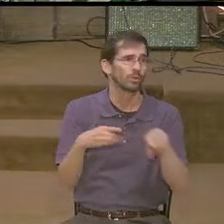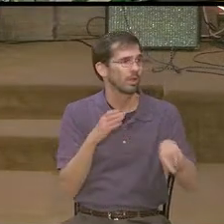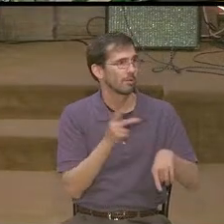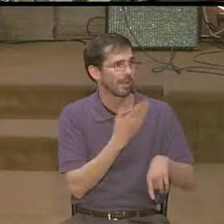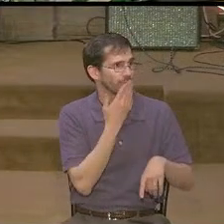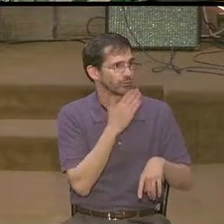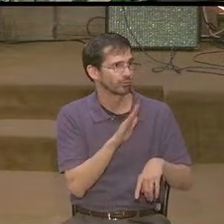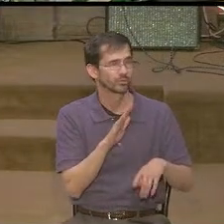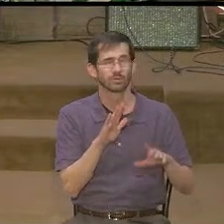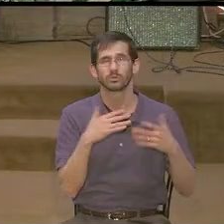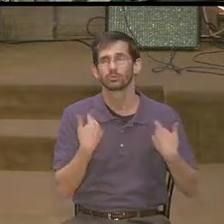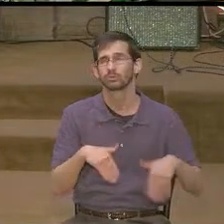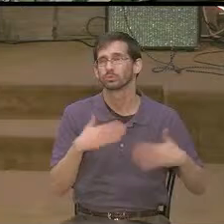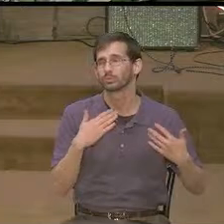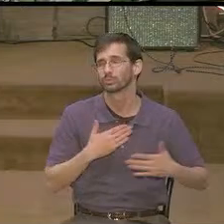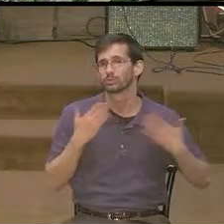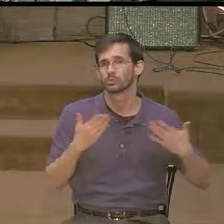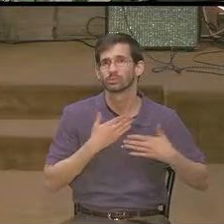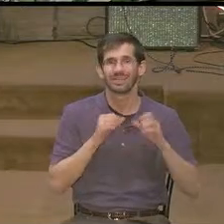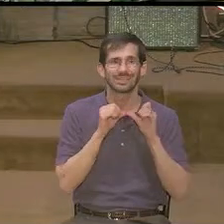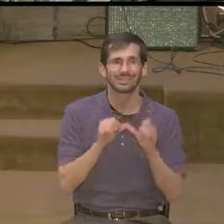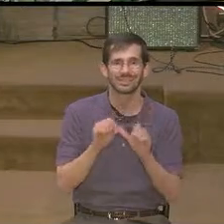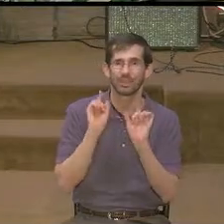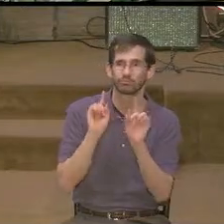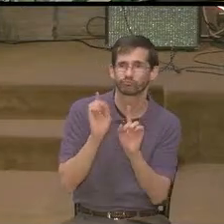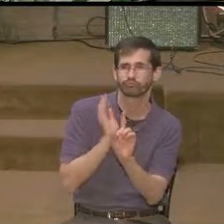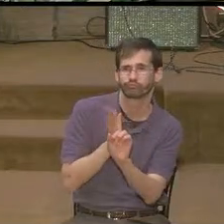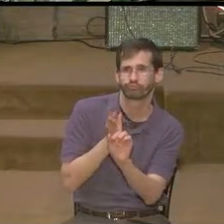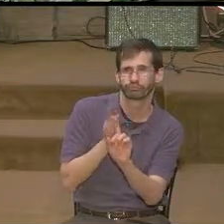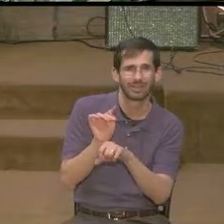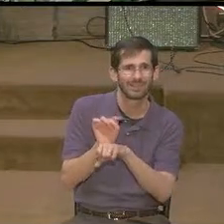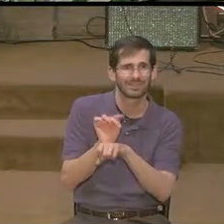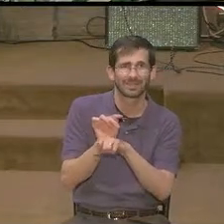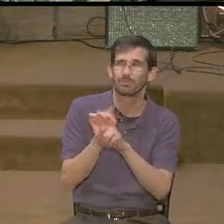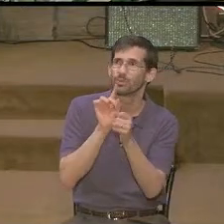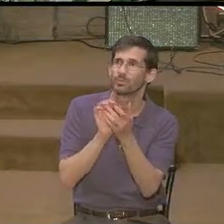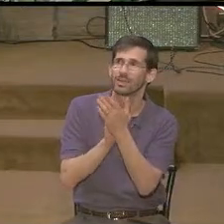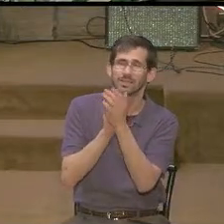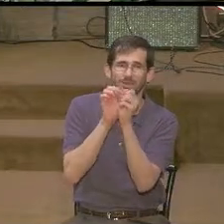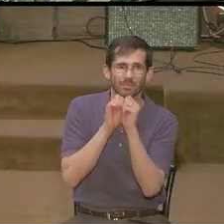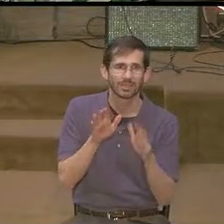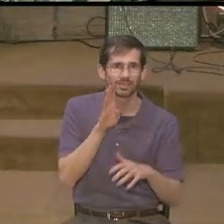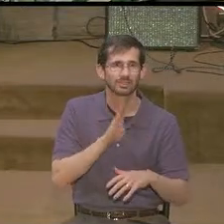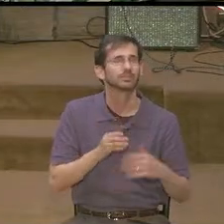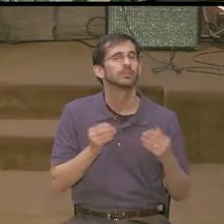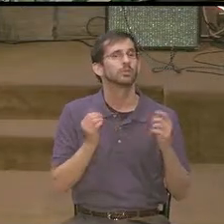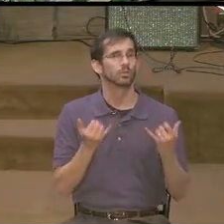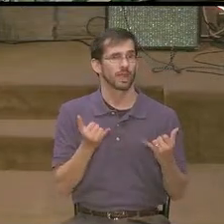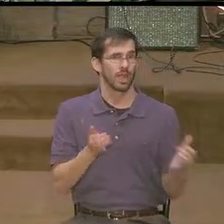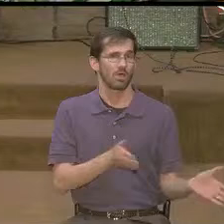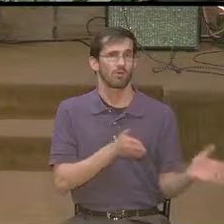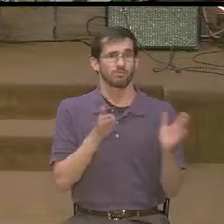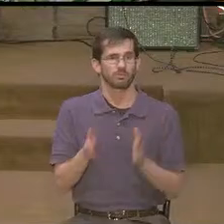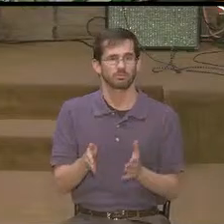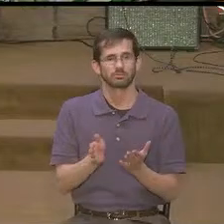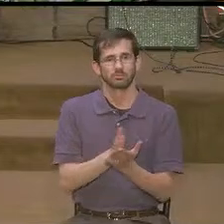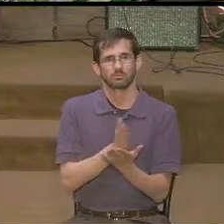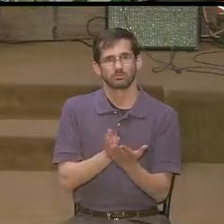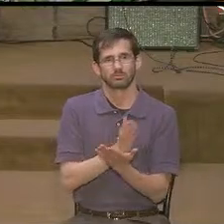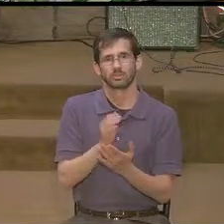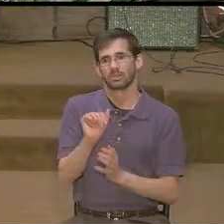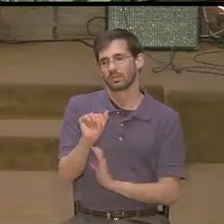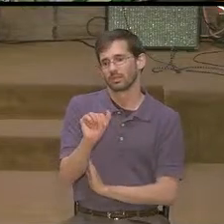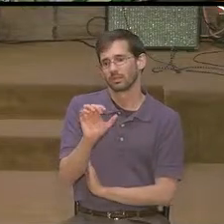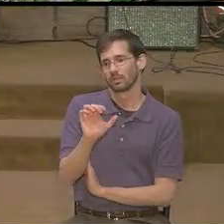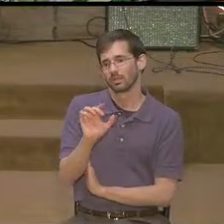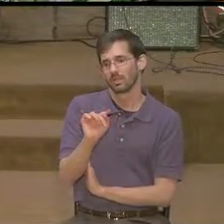the temple praising and blessing God. Go to Acts chapter 1. Acts chapter 1.